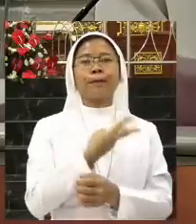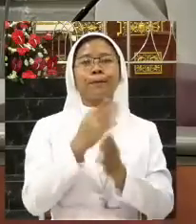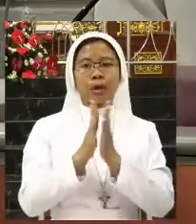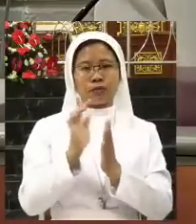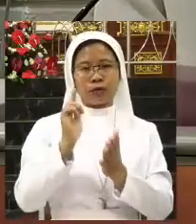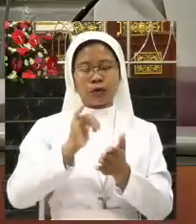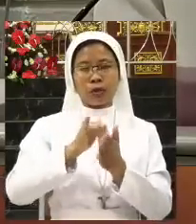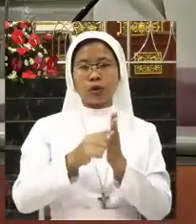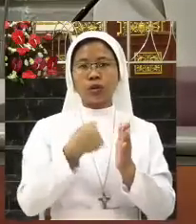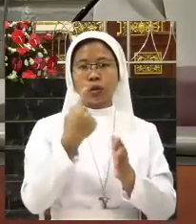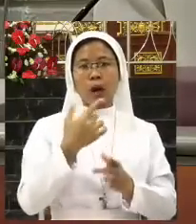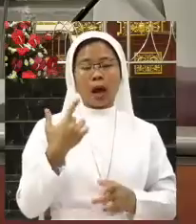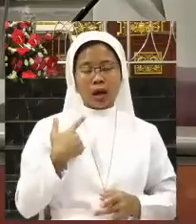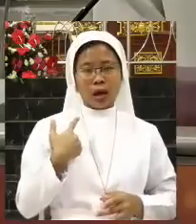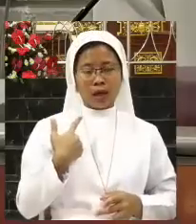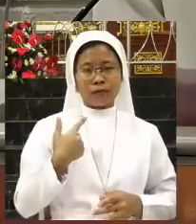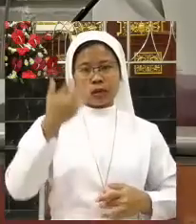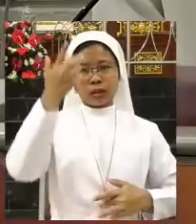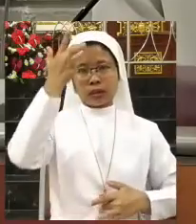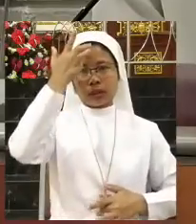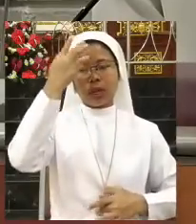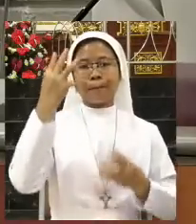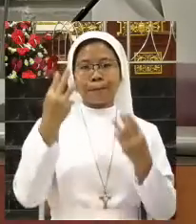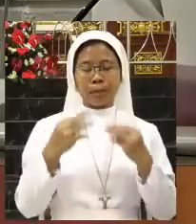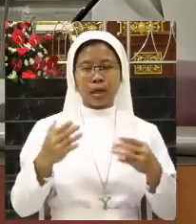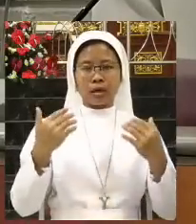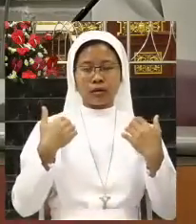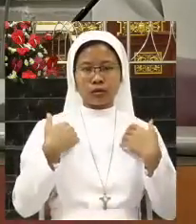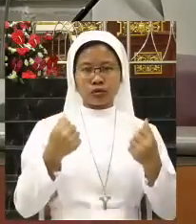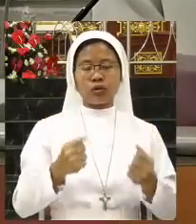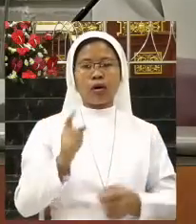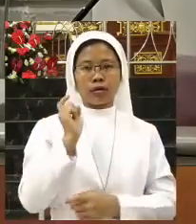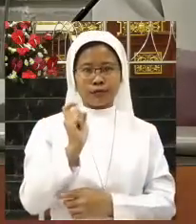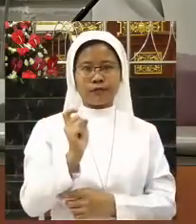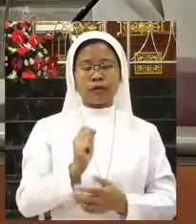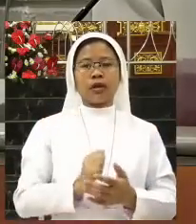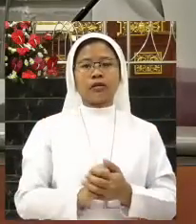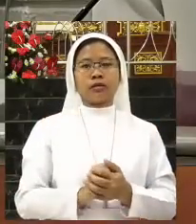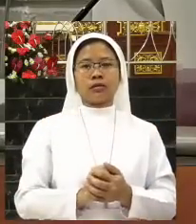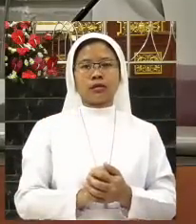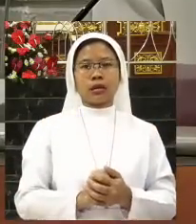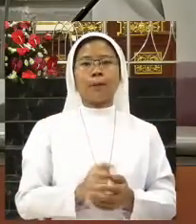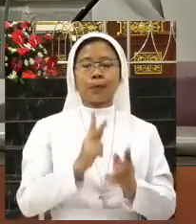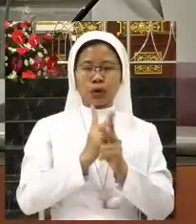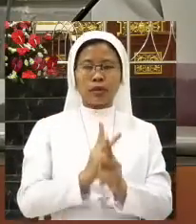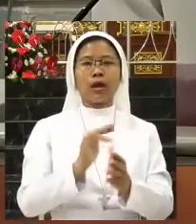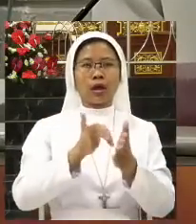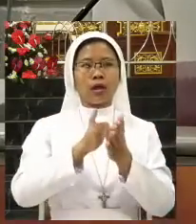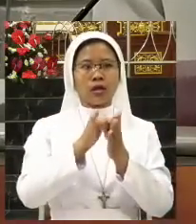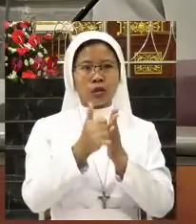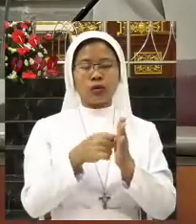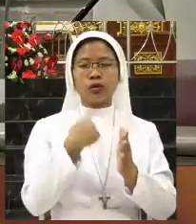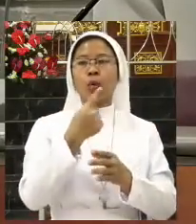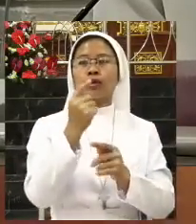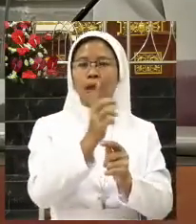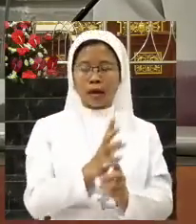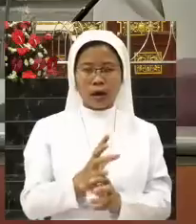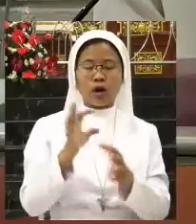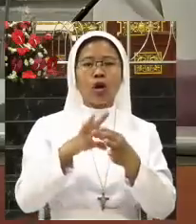for those afflicted. May they be restored to health soon. Protect those who care for